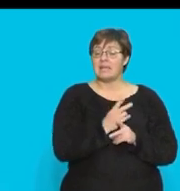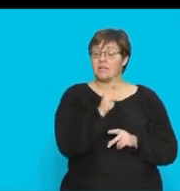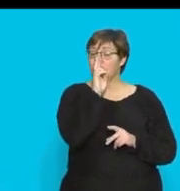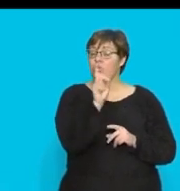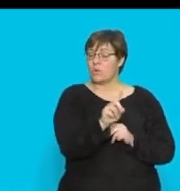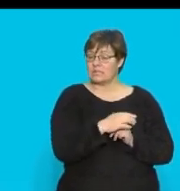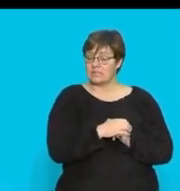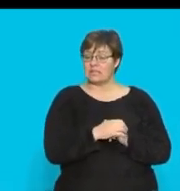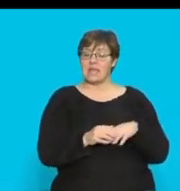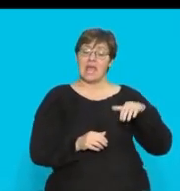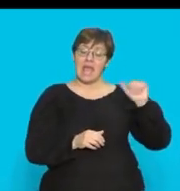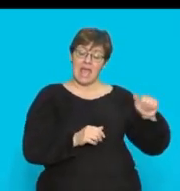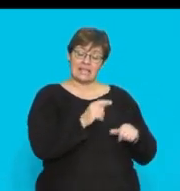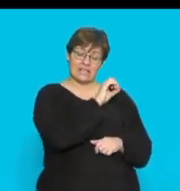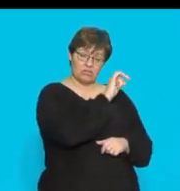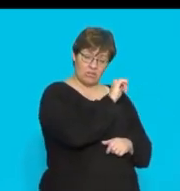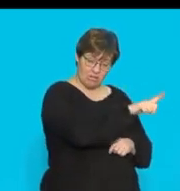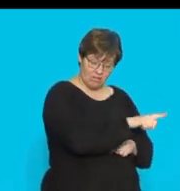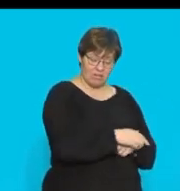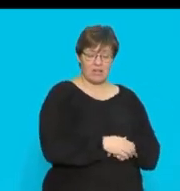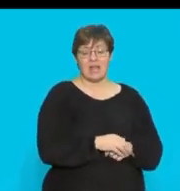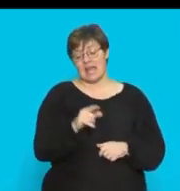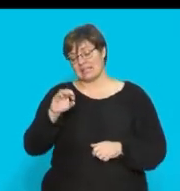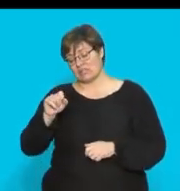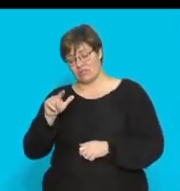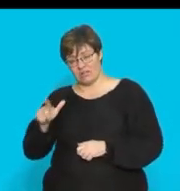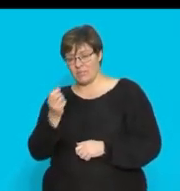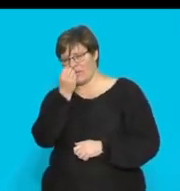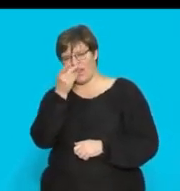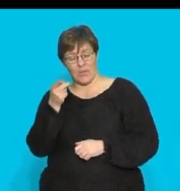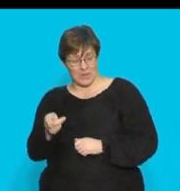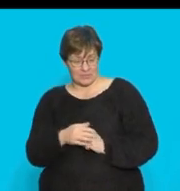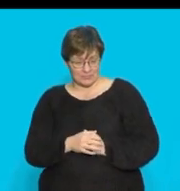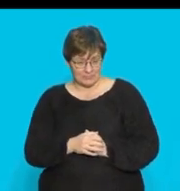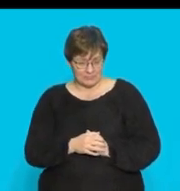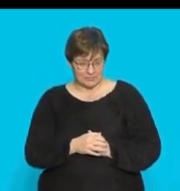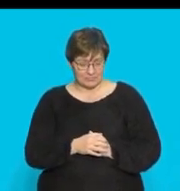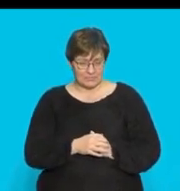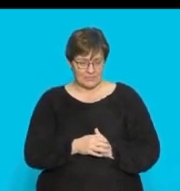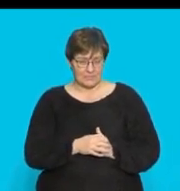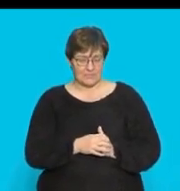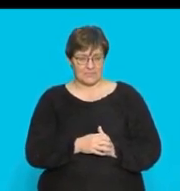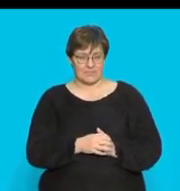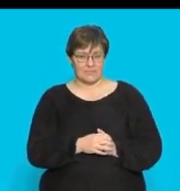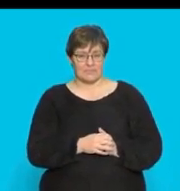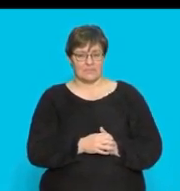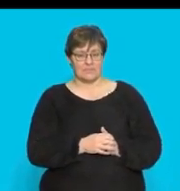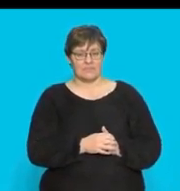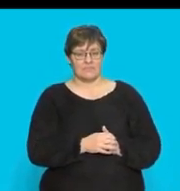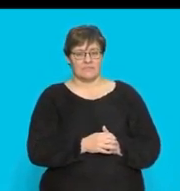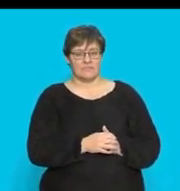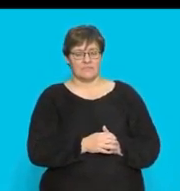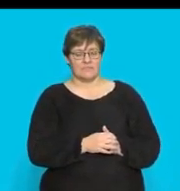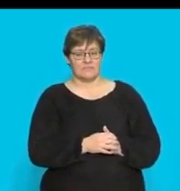at asexual, and the flower going to be a means of